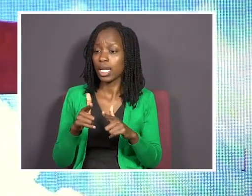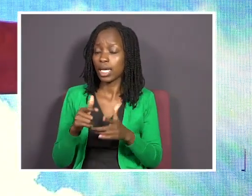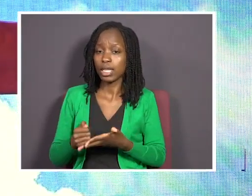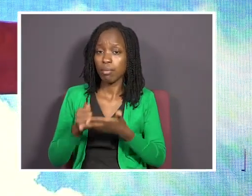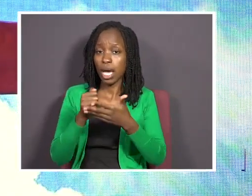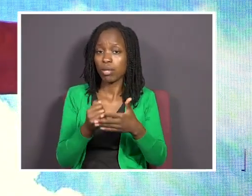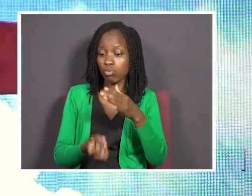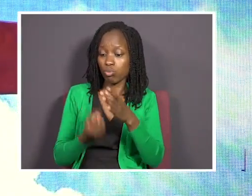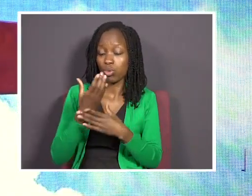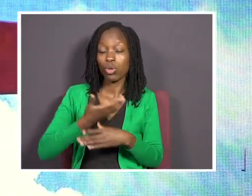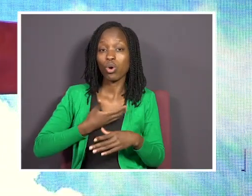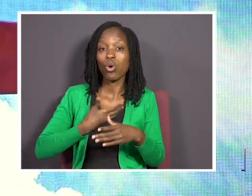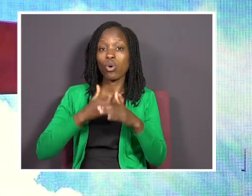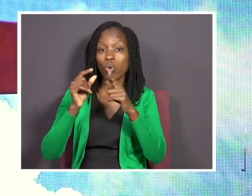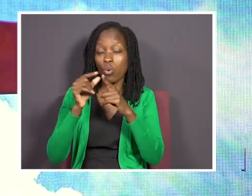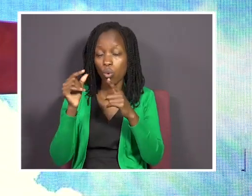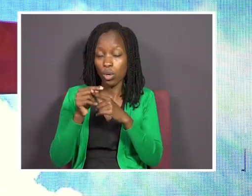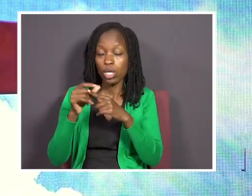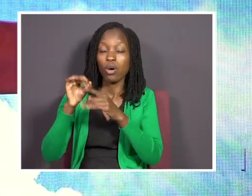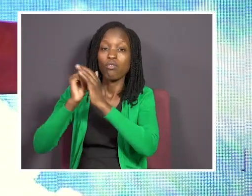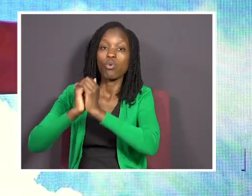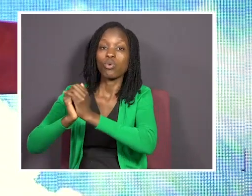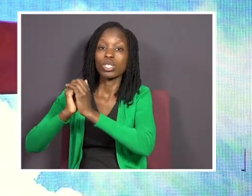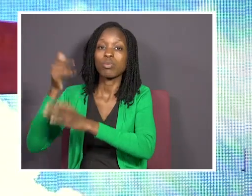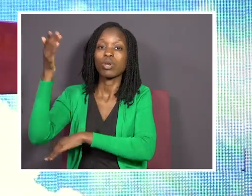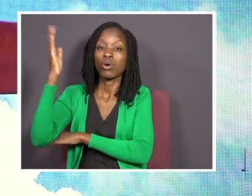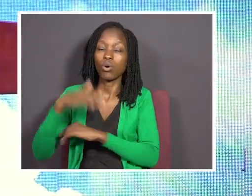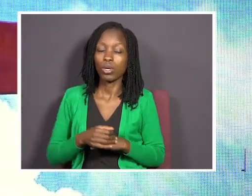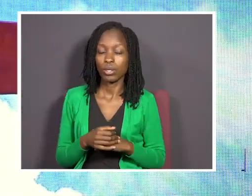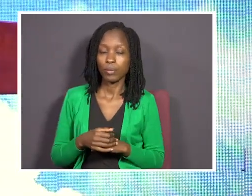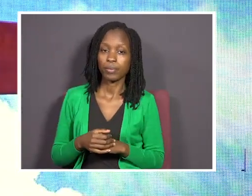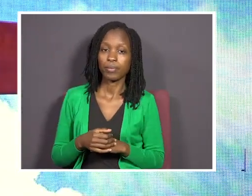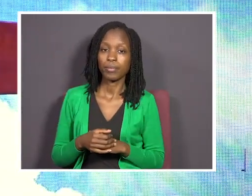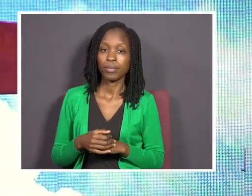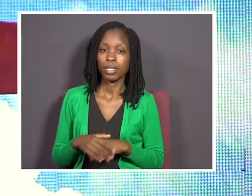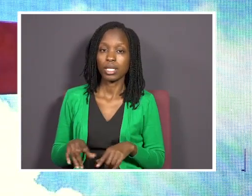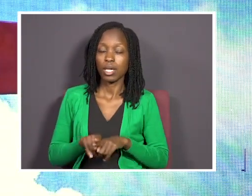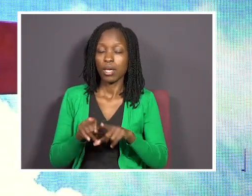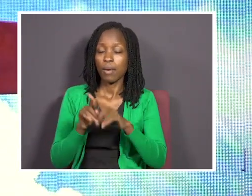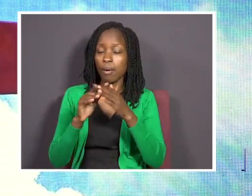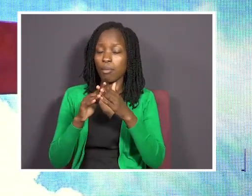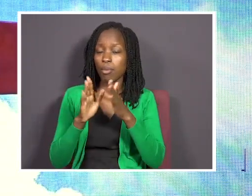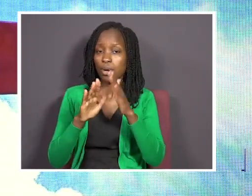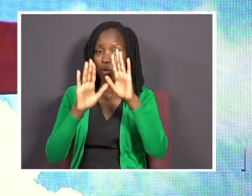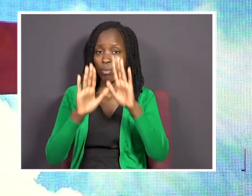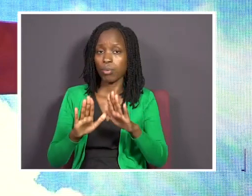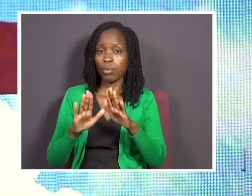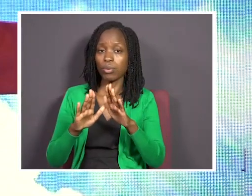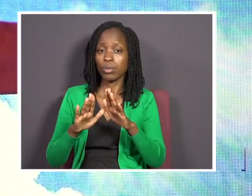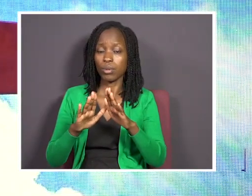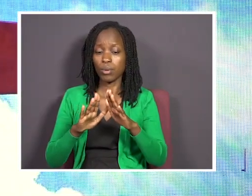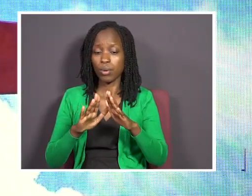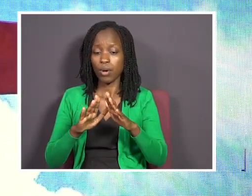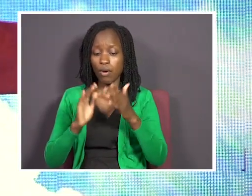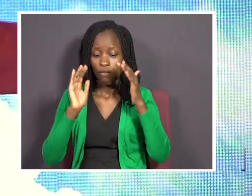you to come up with your own words of adoration. But more importantly, look to